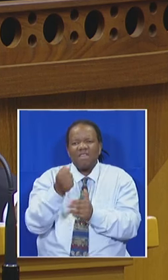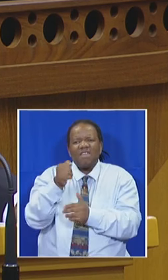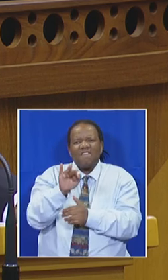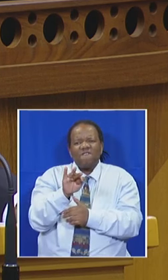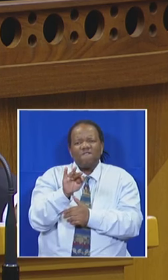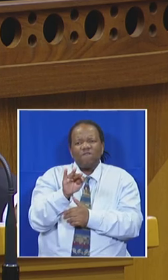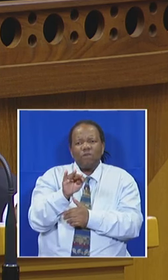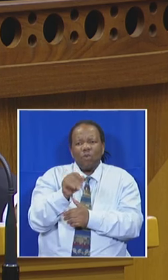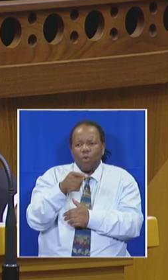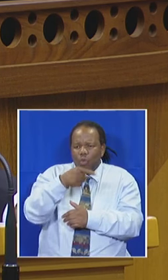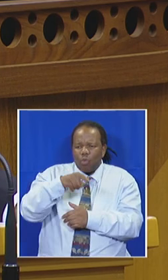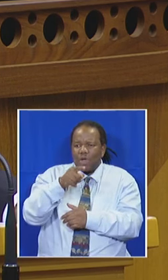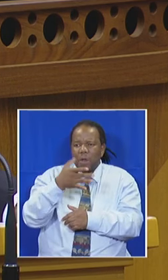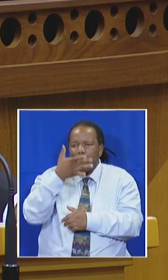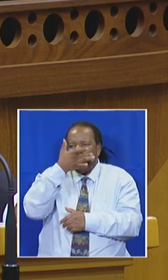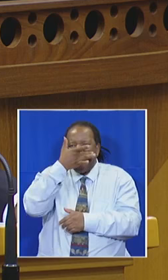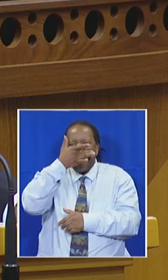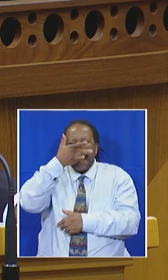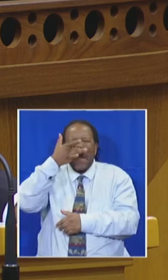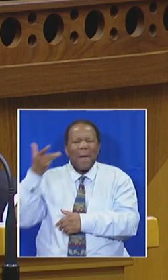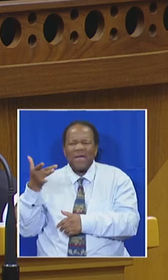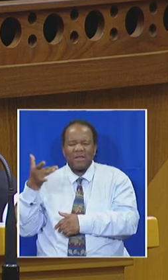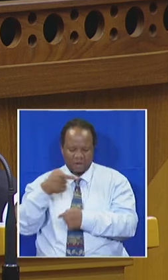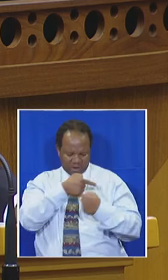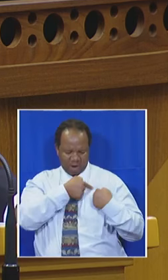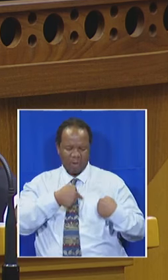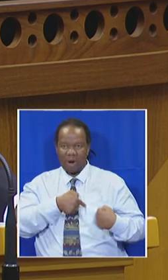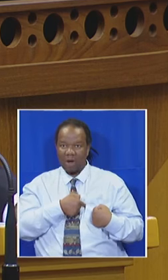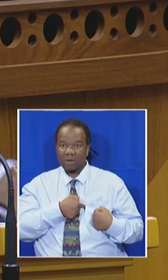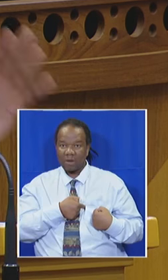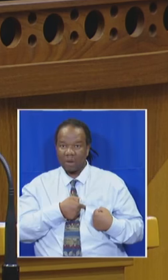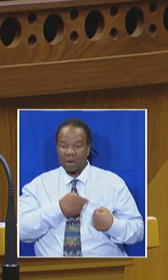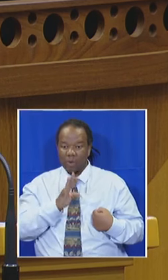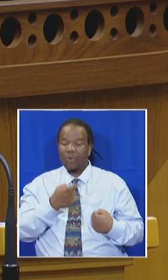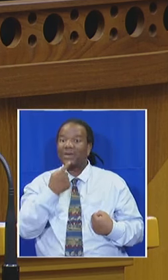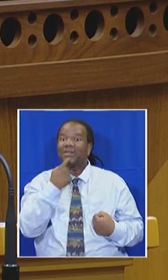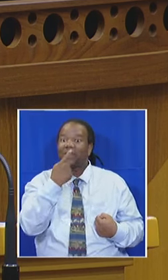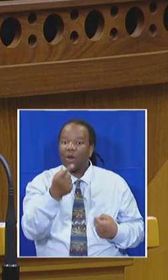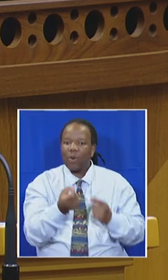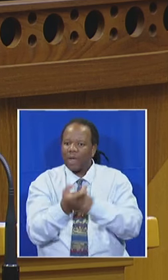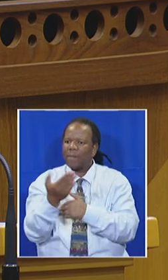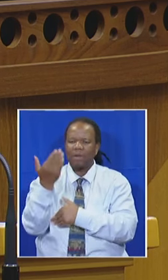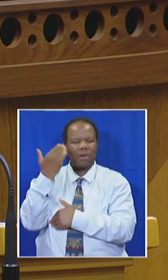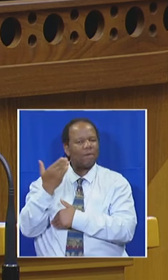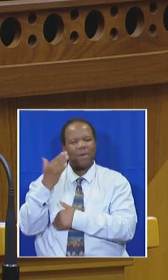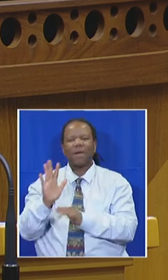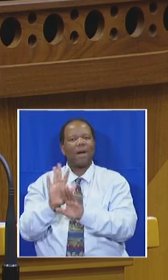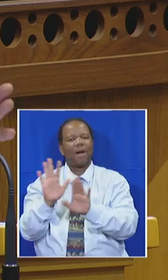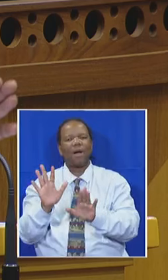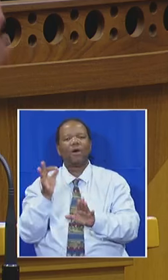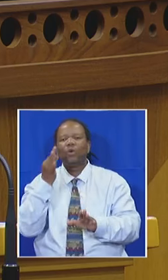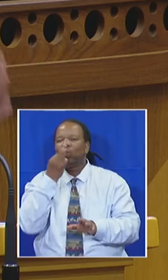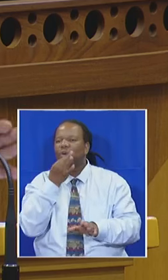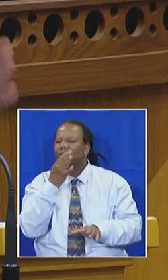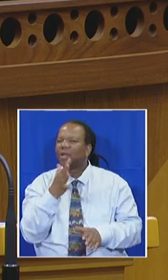hatred, we would be saying, this is what happened. We are not just saying, let us find a way, a